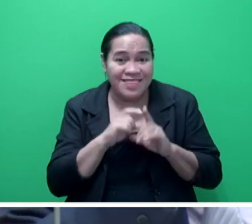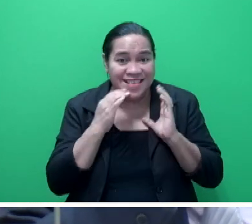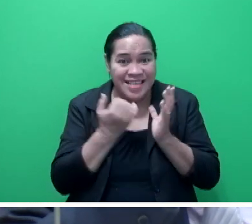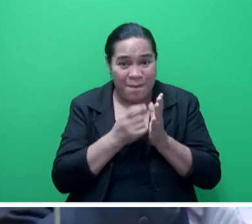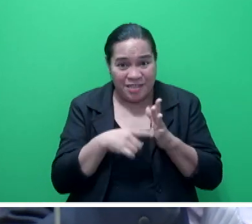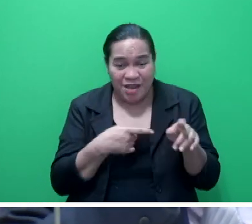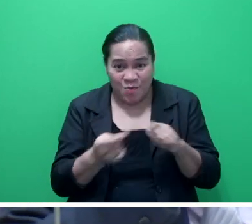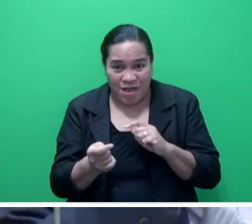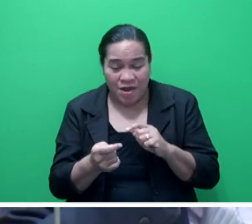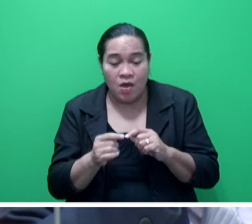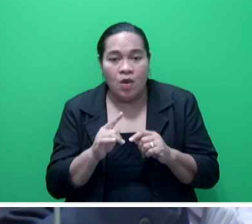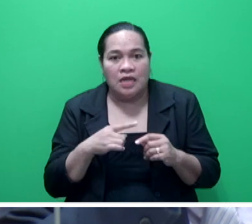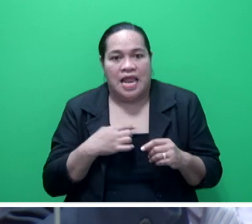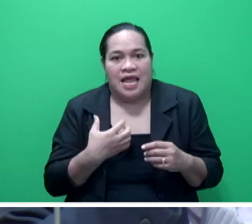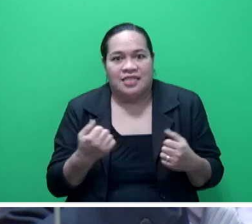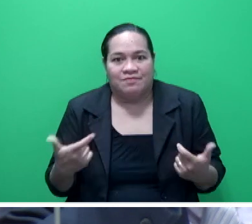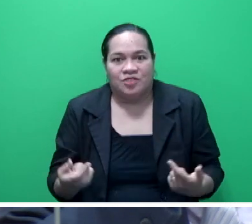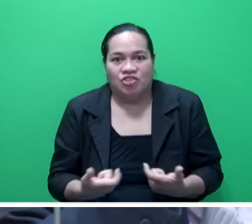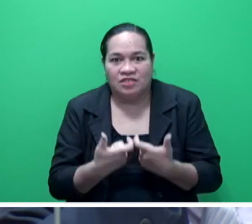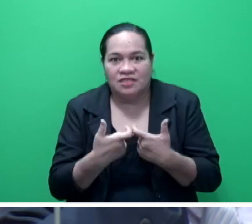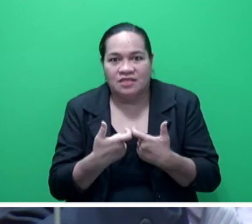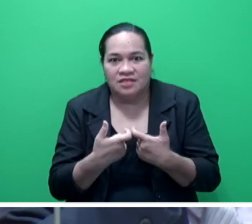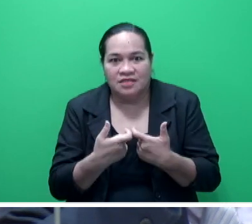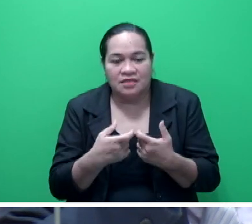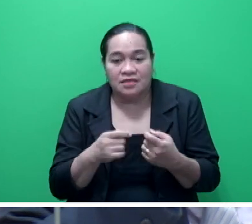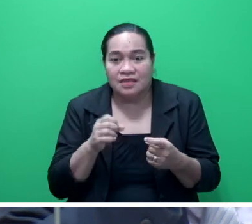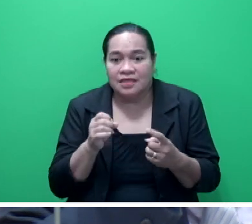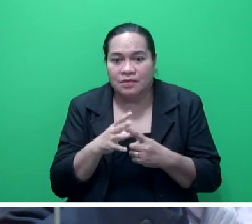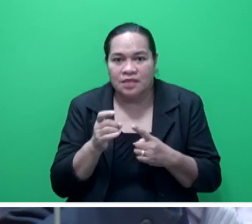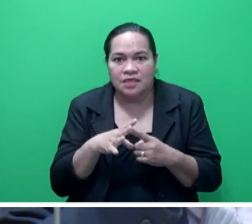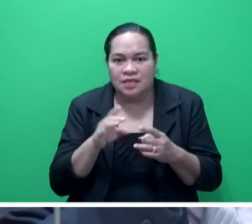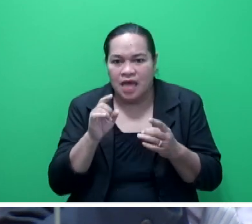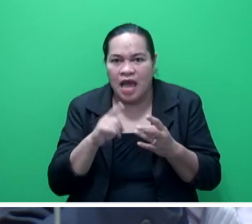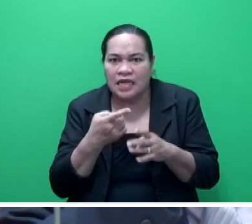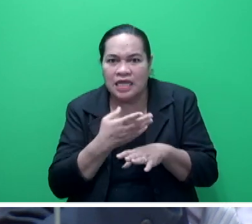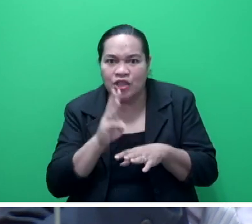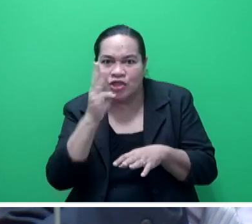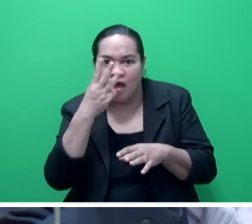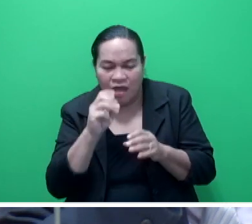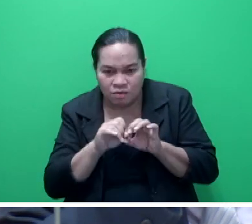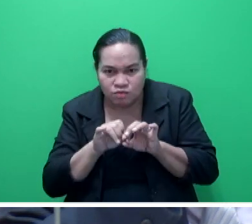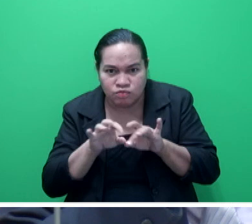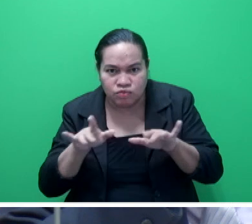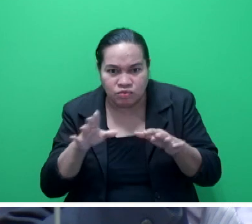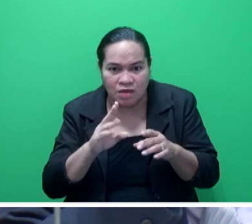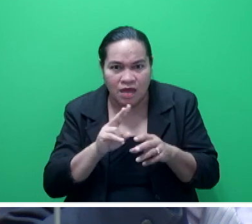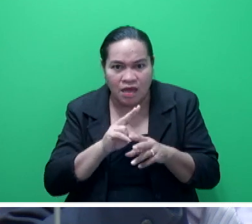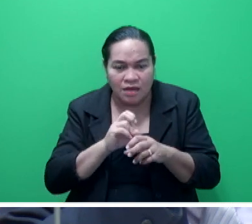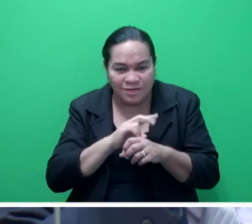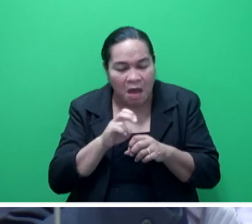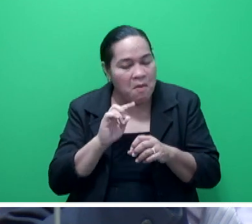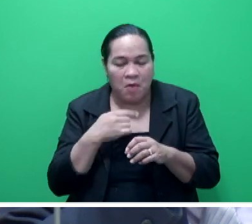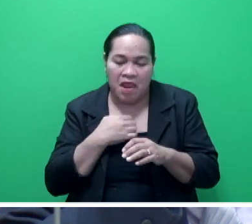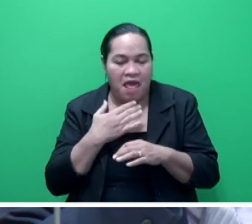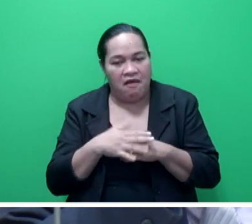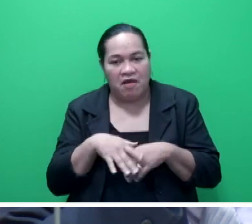Speaker, we were challenged with the highly transmissible Omicron variant, but we weren't deterred and